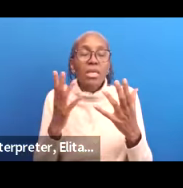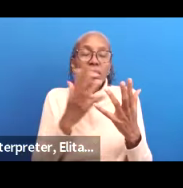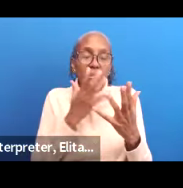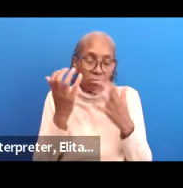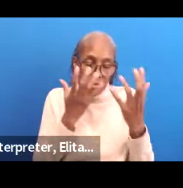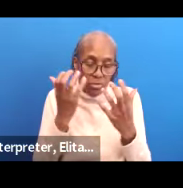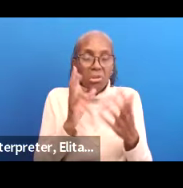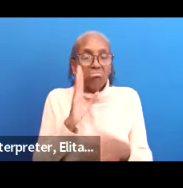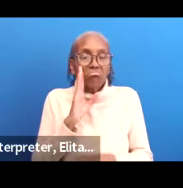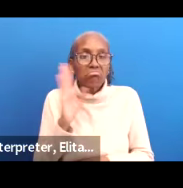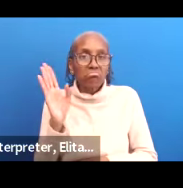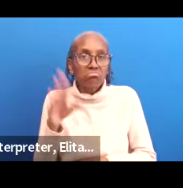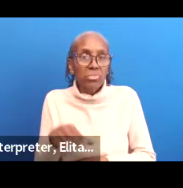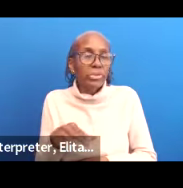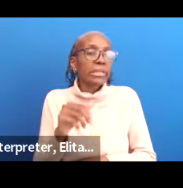and